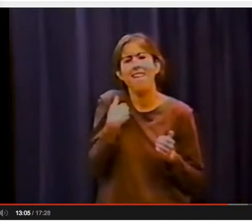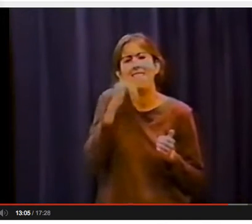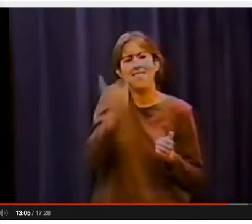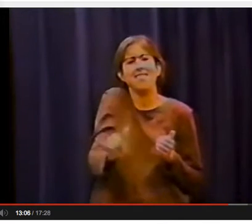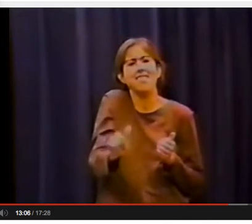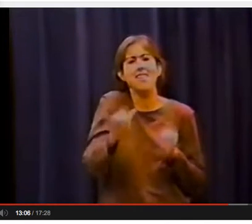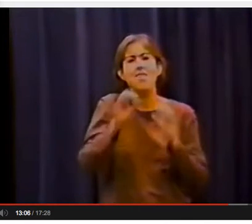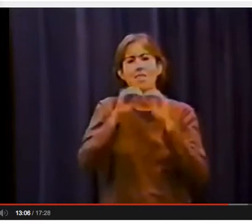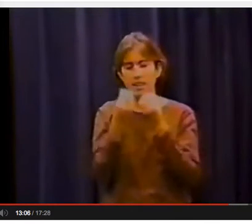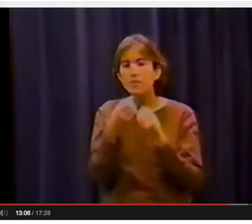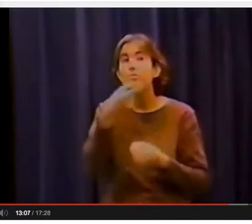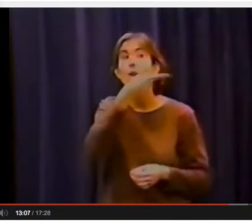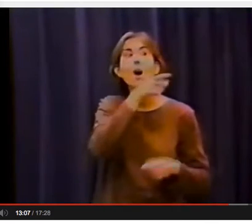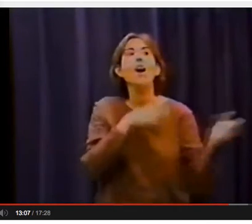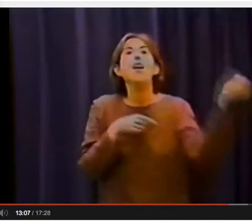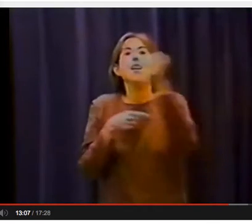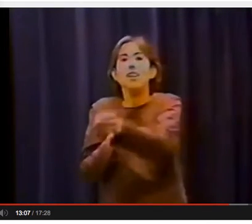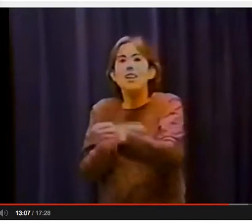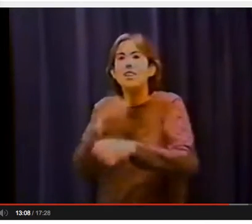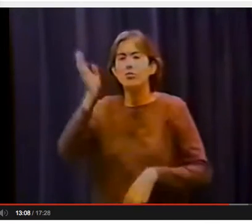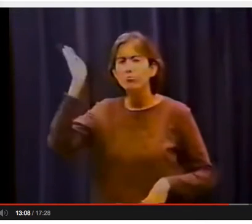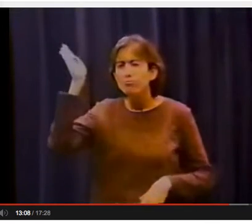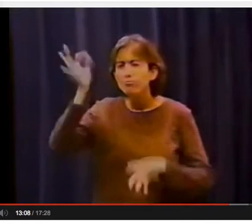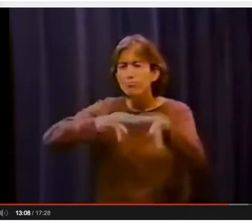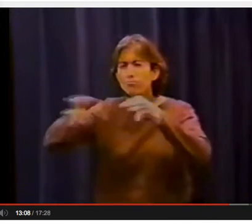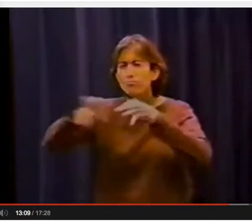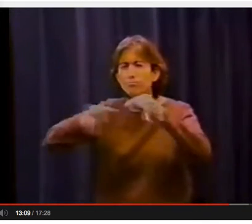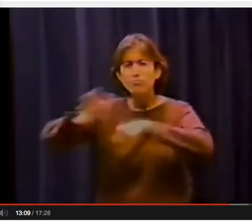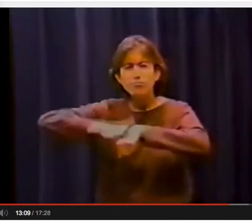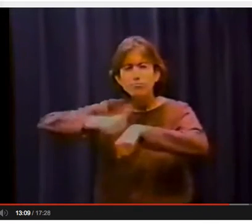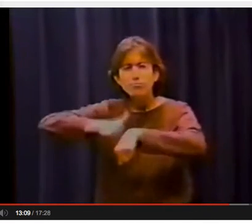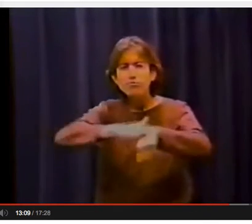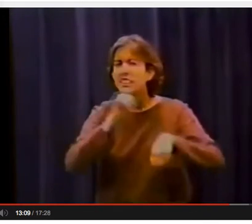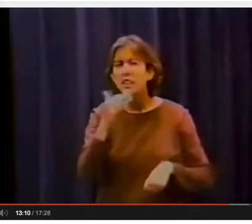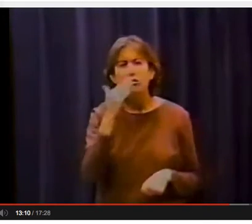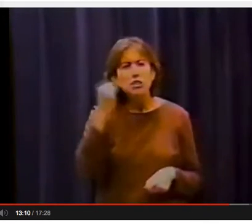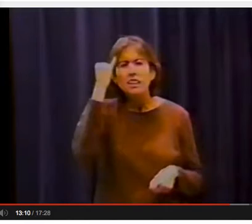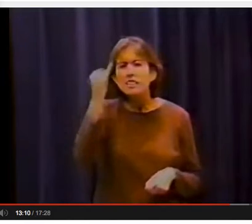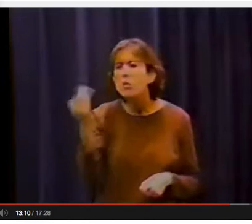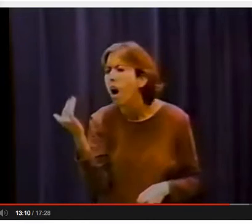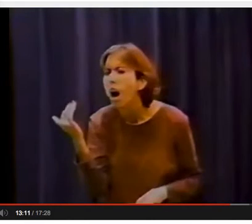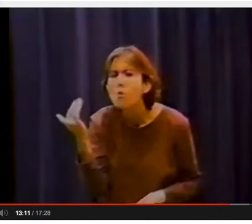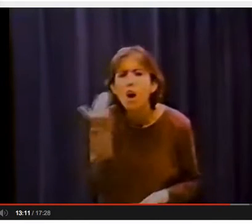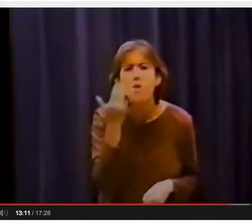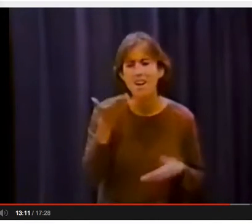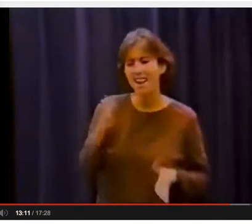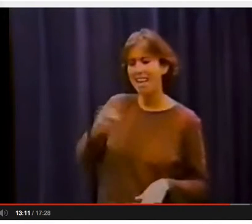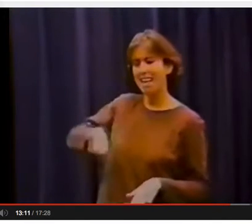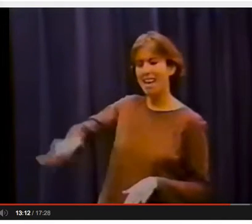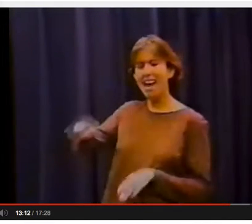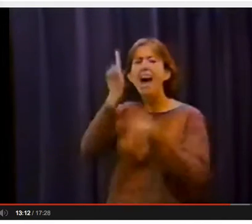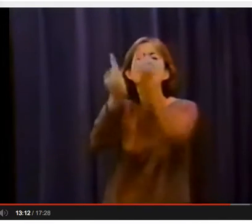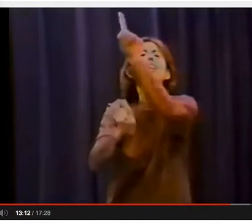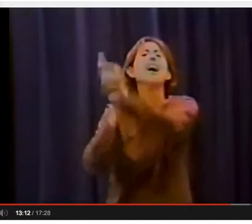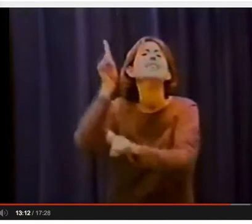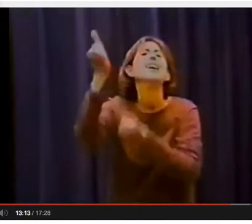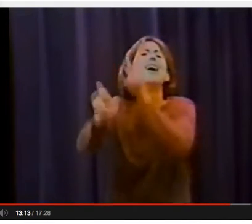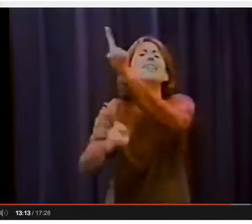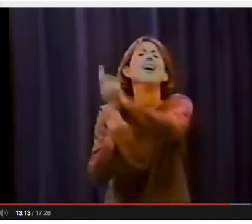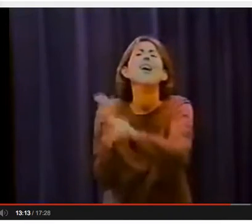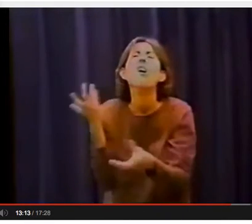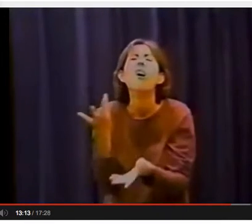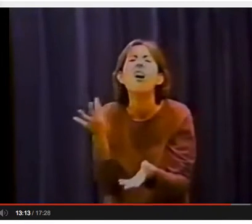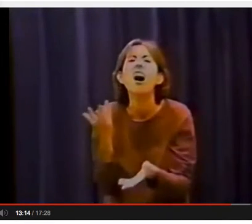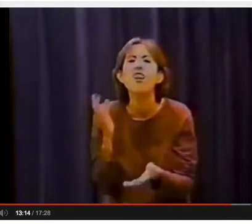That was really important for them to have for that organization. And they explained they warned it's not a good idea to join. And